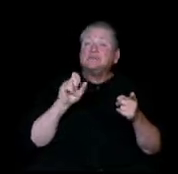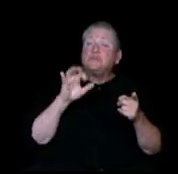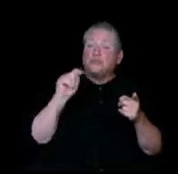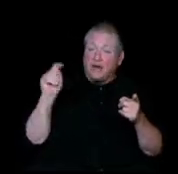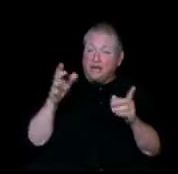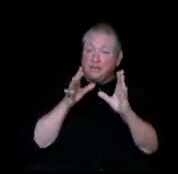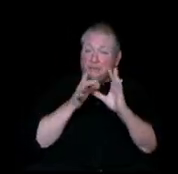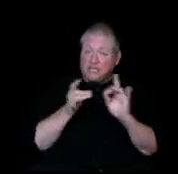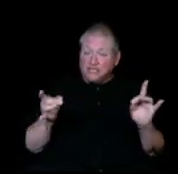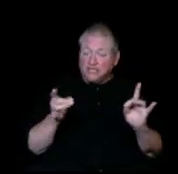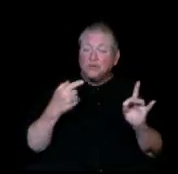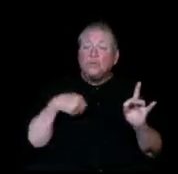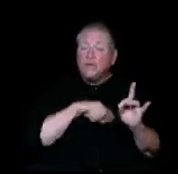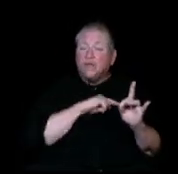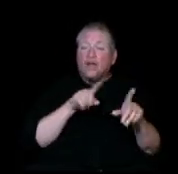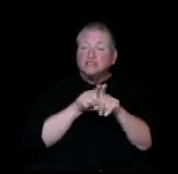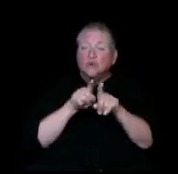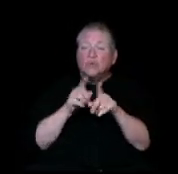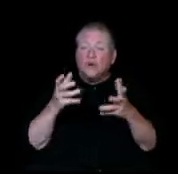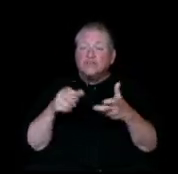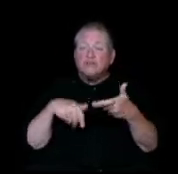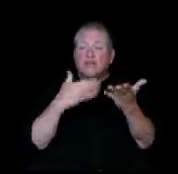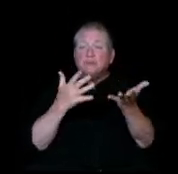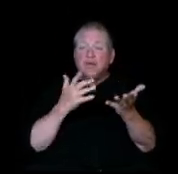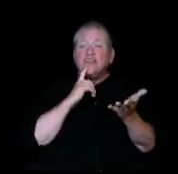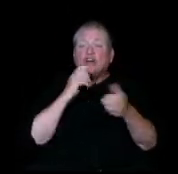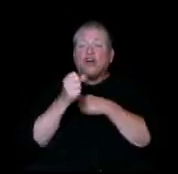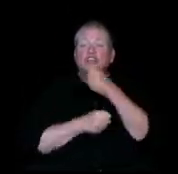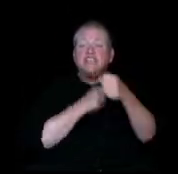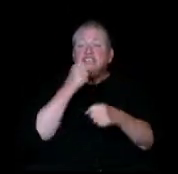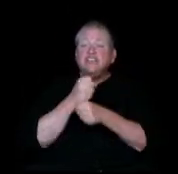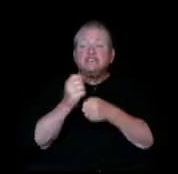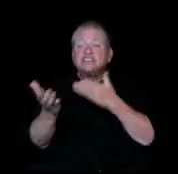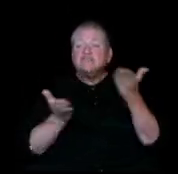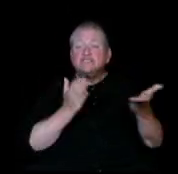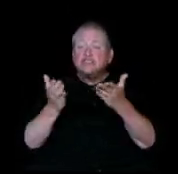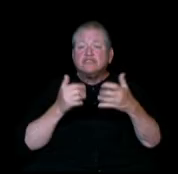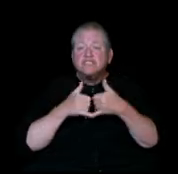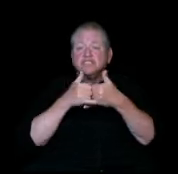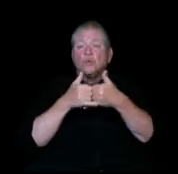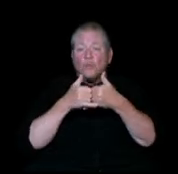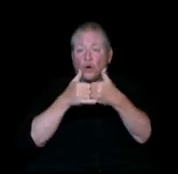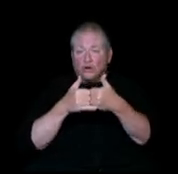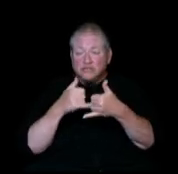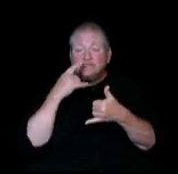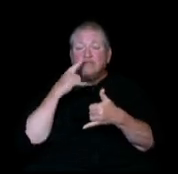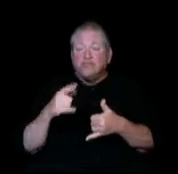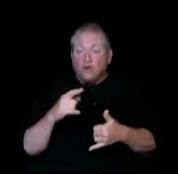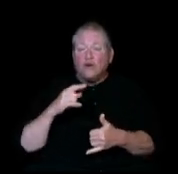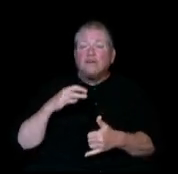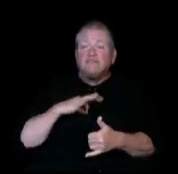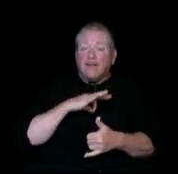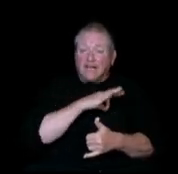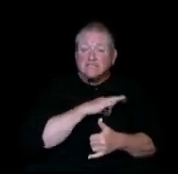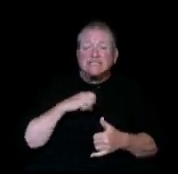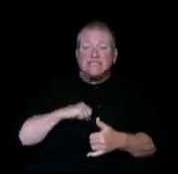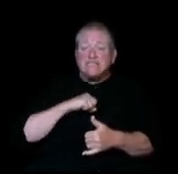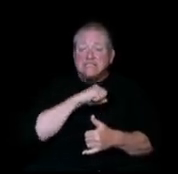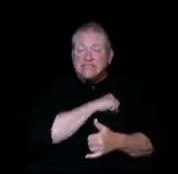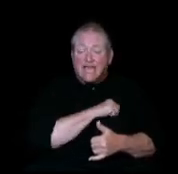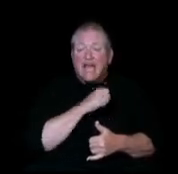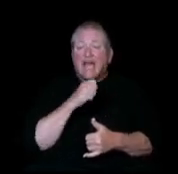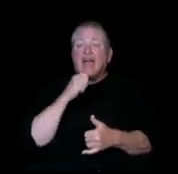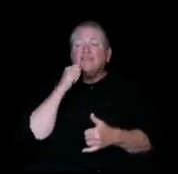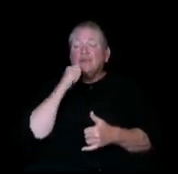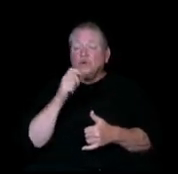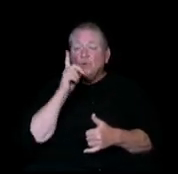Brent mentioned, we would also like to recognize our Years of Service Awards for those Western staff and faculty that have reached